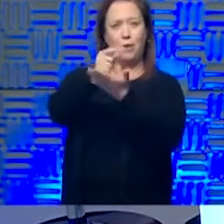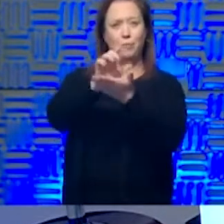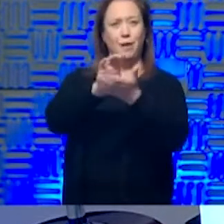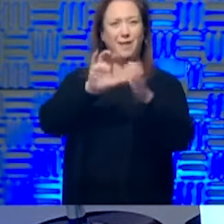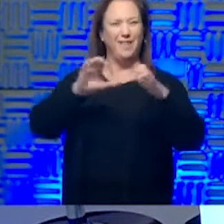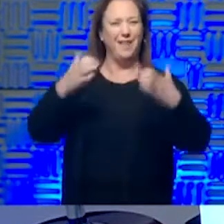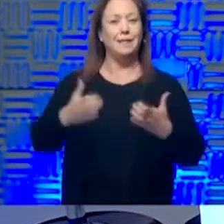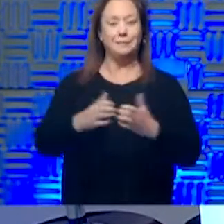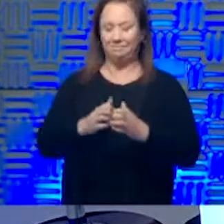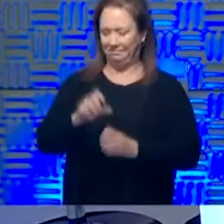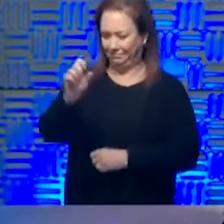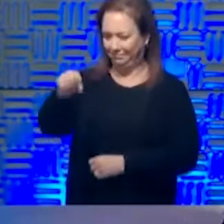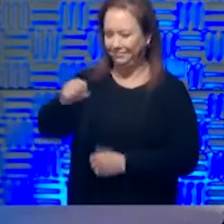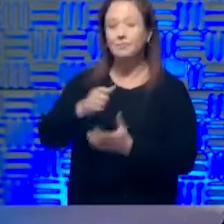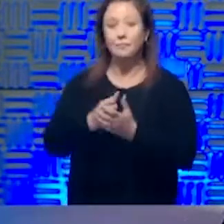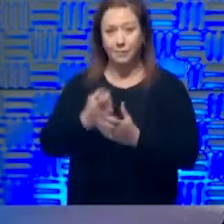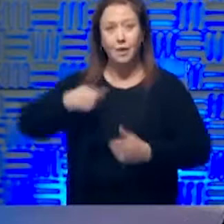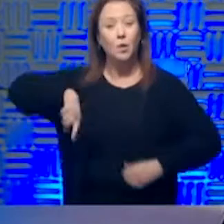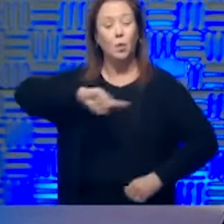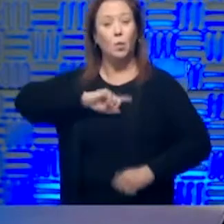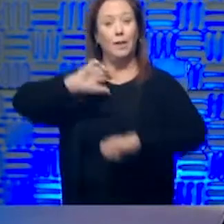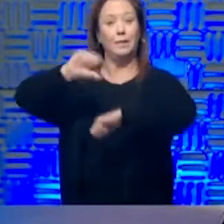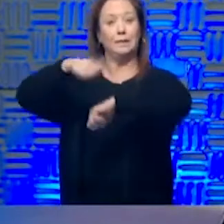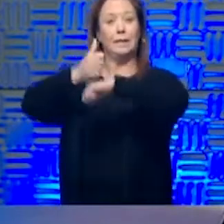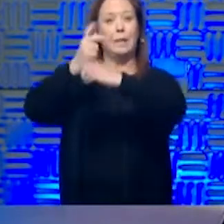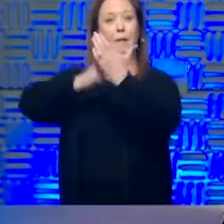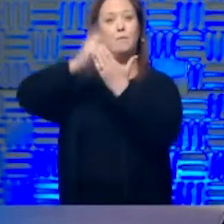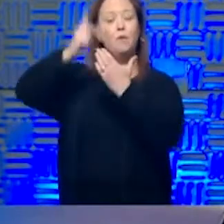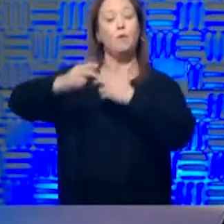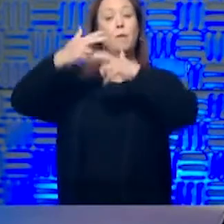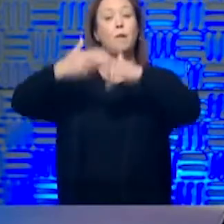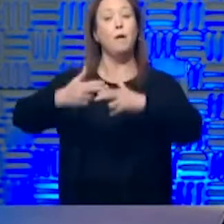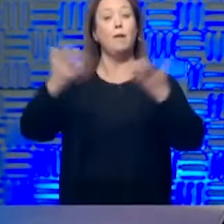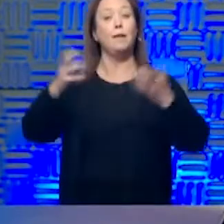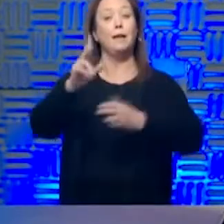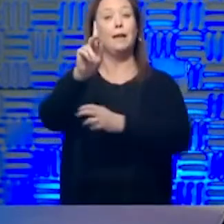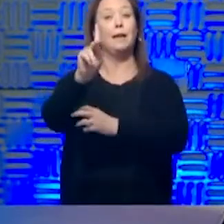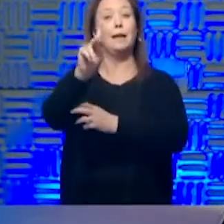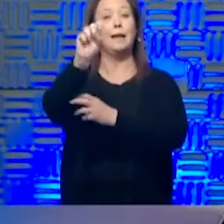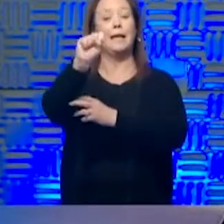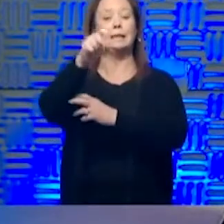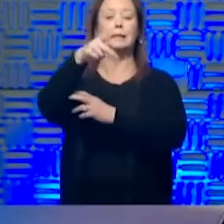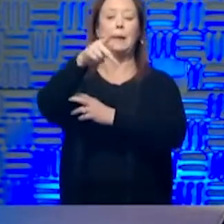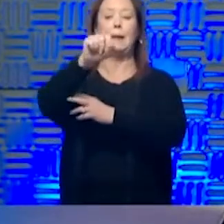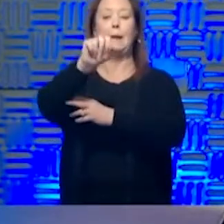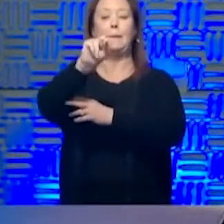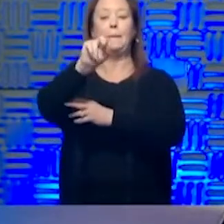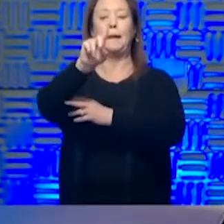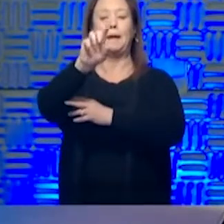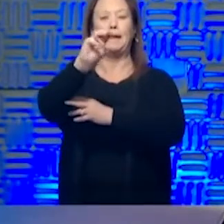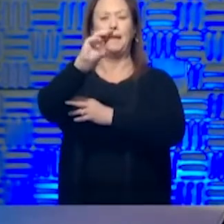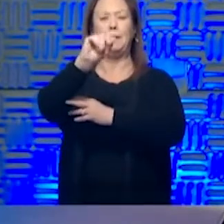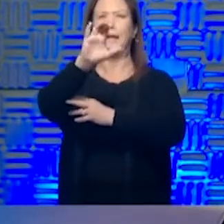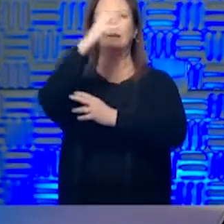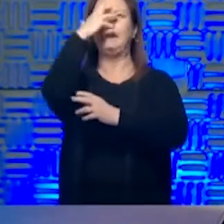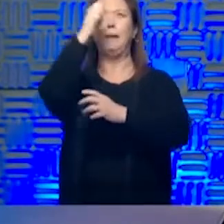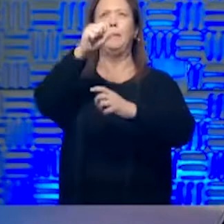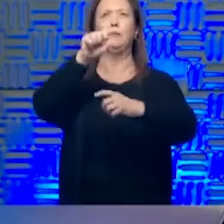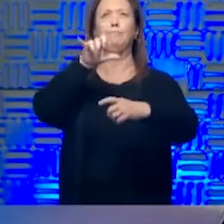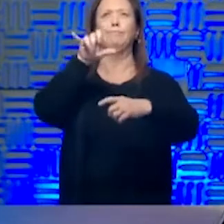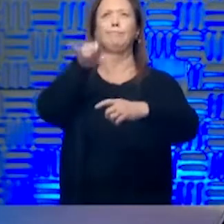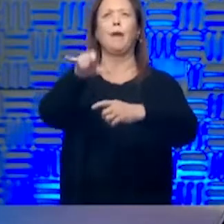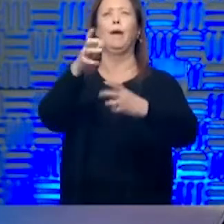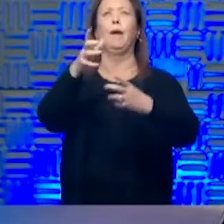students. Yeah, so we put together a program called Kansas Pandemic, it's too long to memorize,